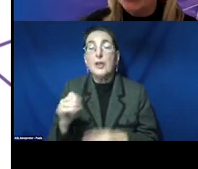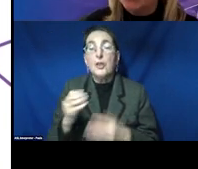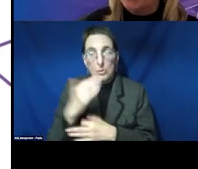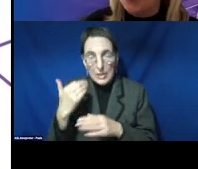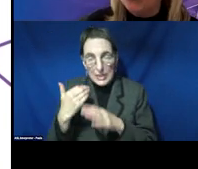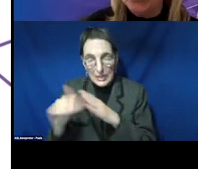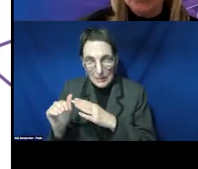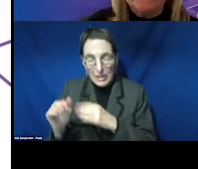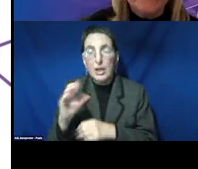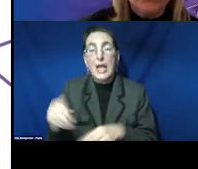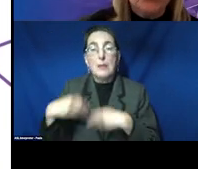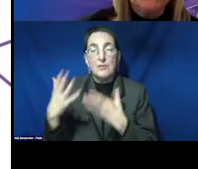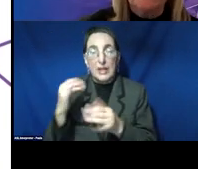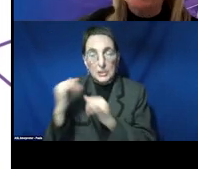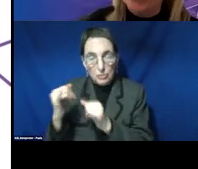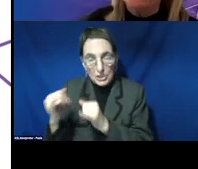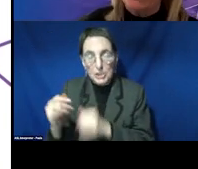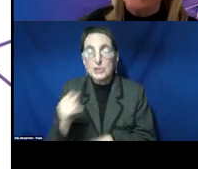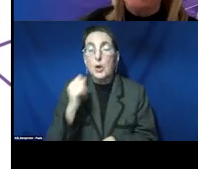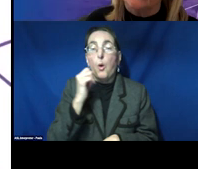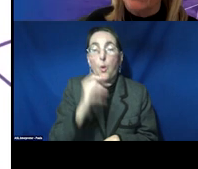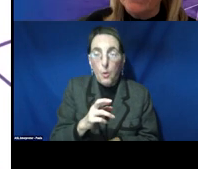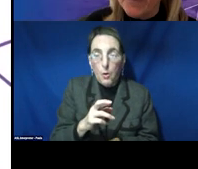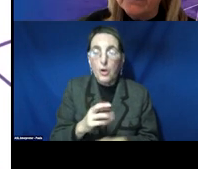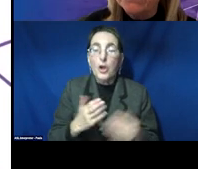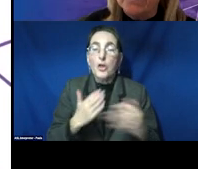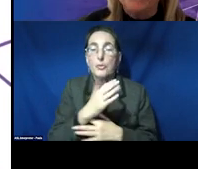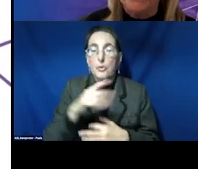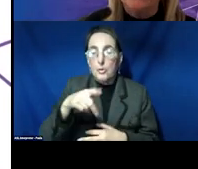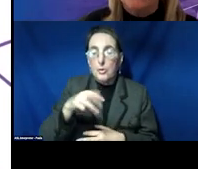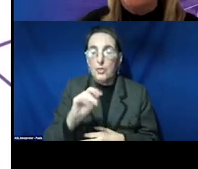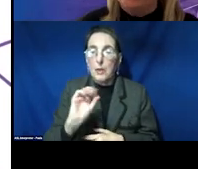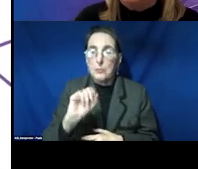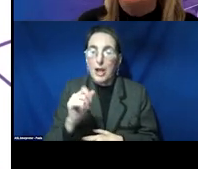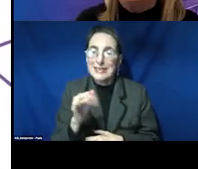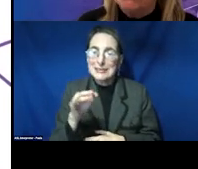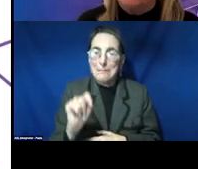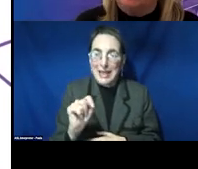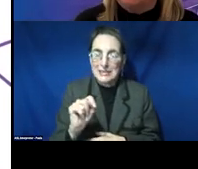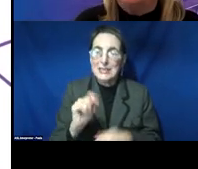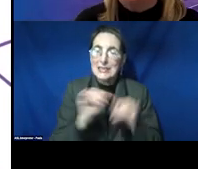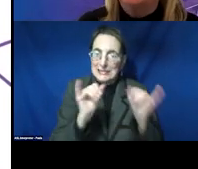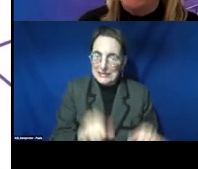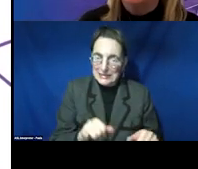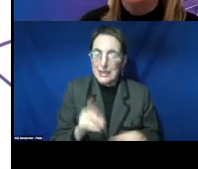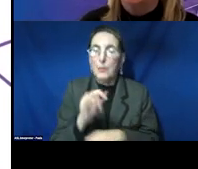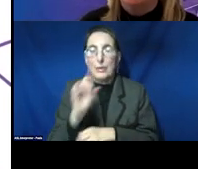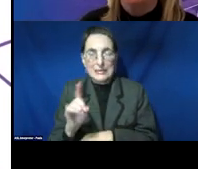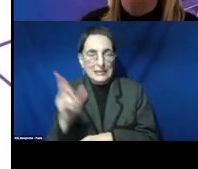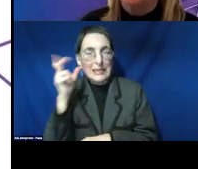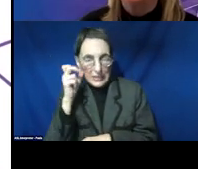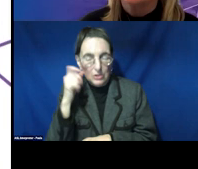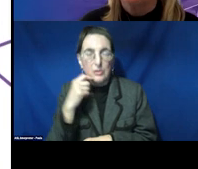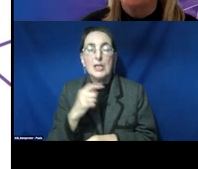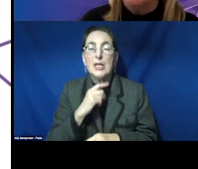instructions, or via use of the prospect system. And that is something that we did hear in response to the